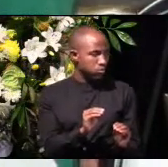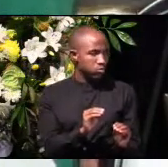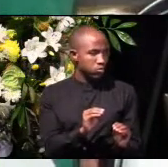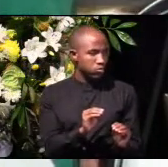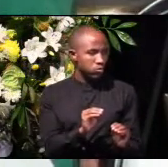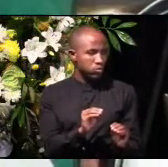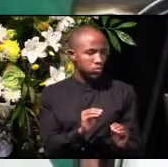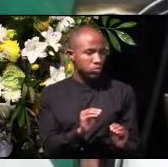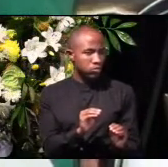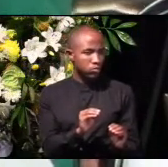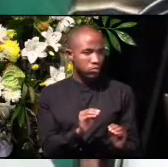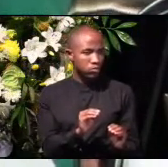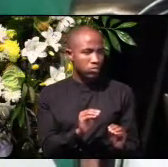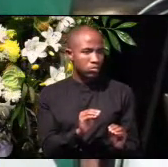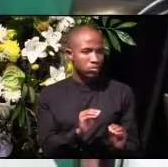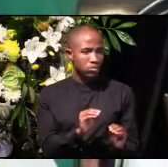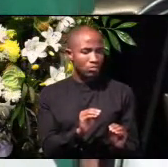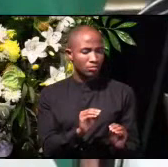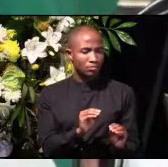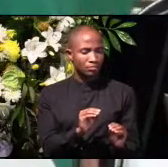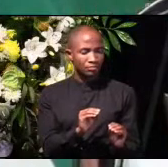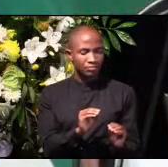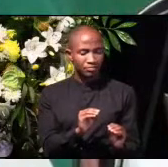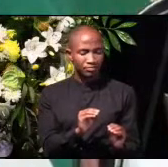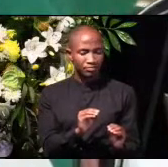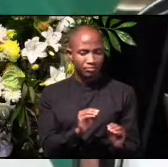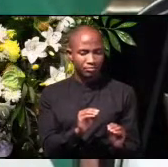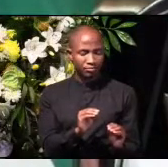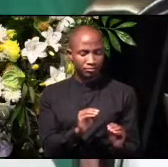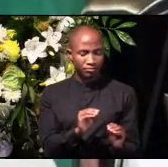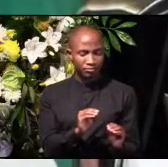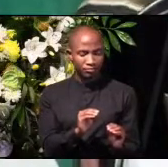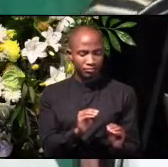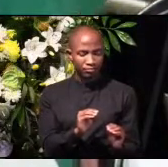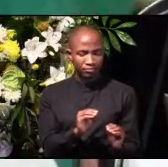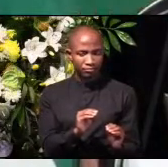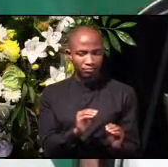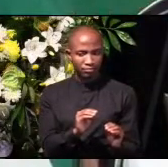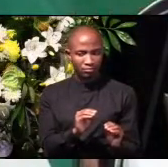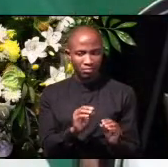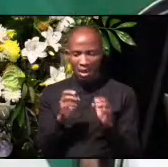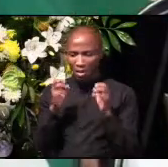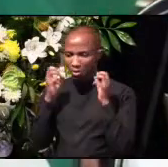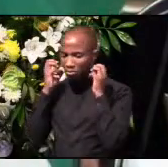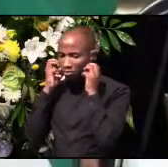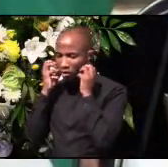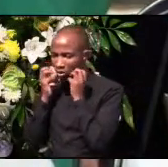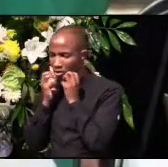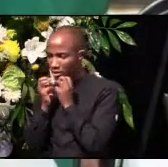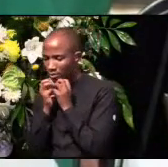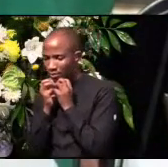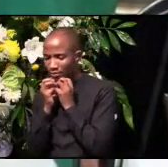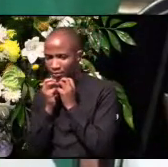what makes a Moses Cortana the Albert lutulis